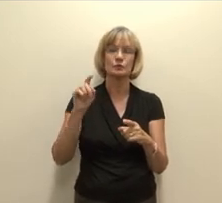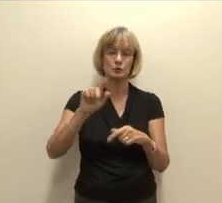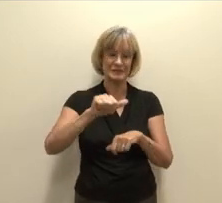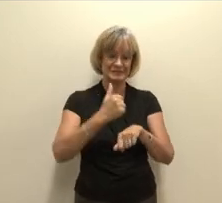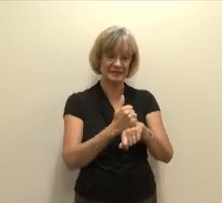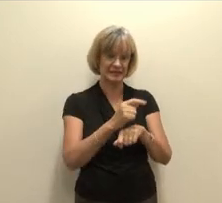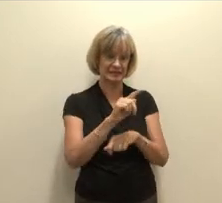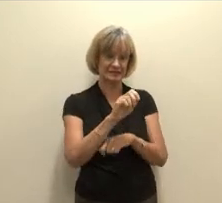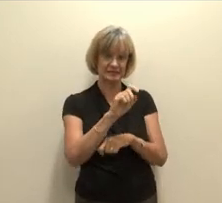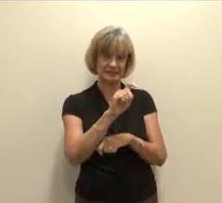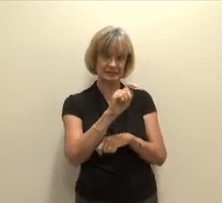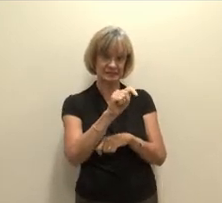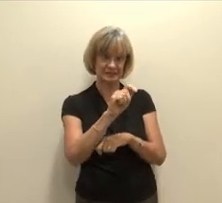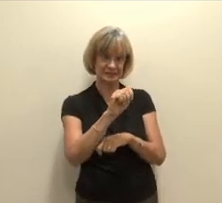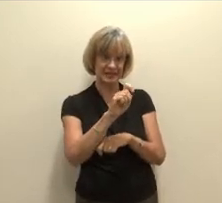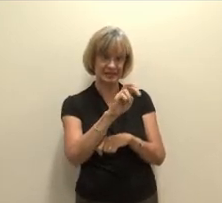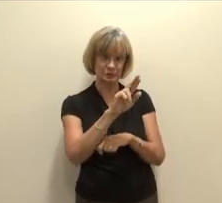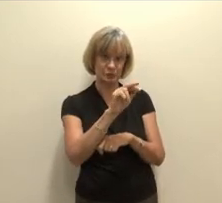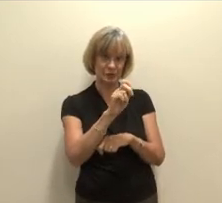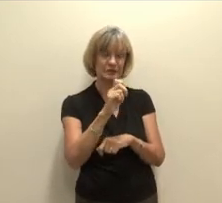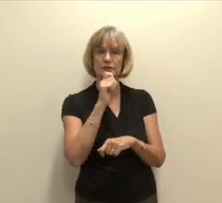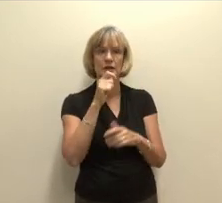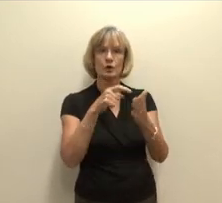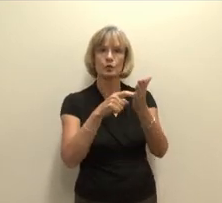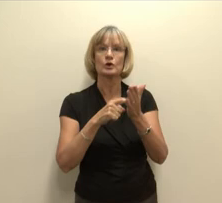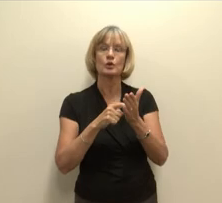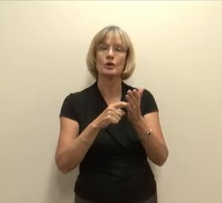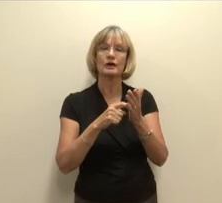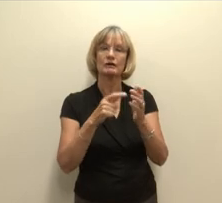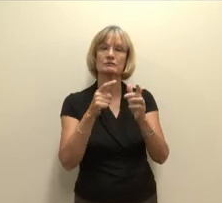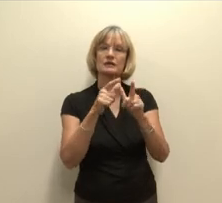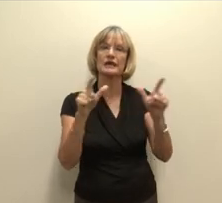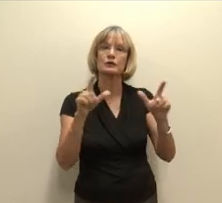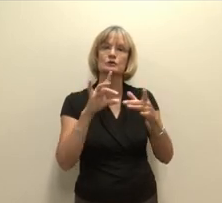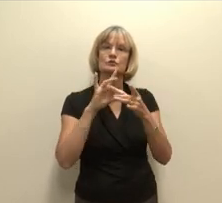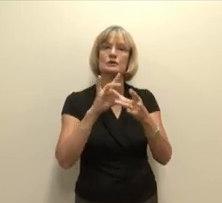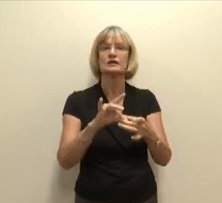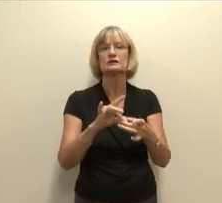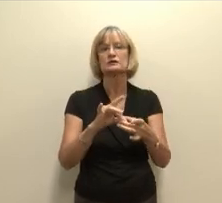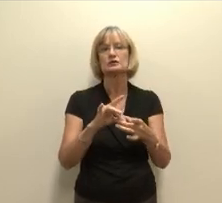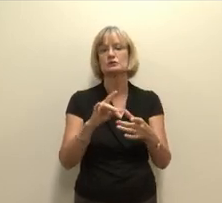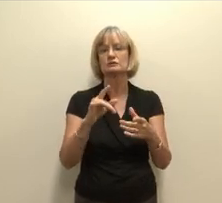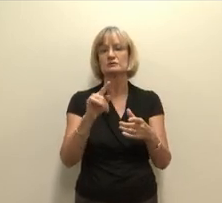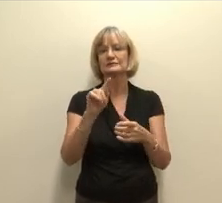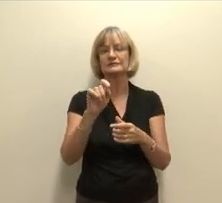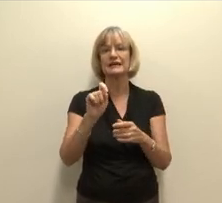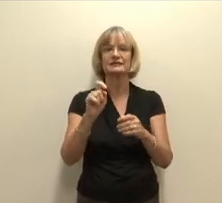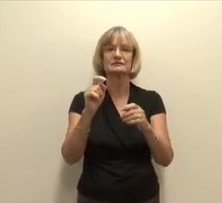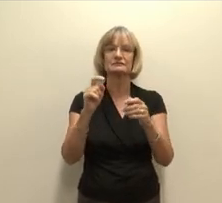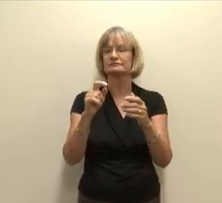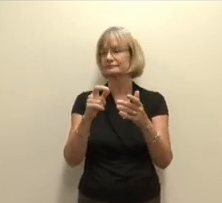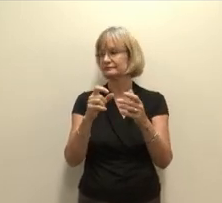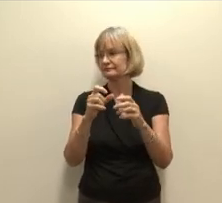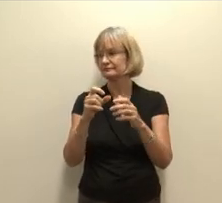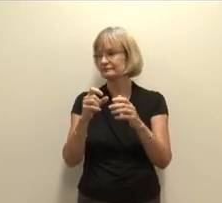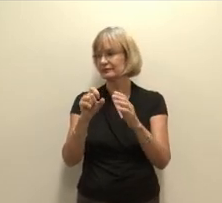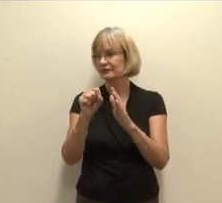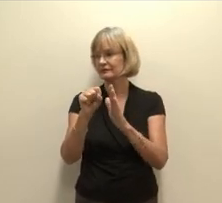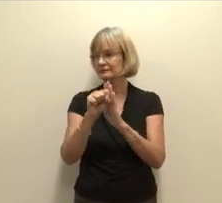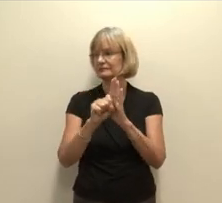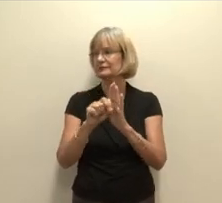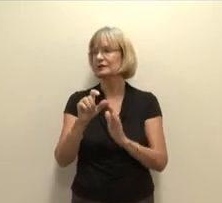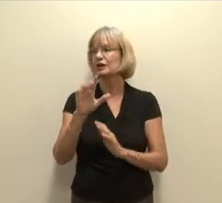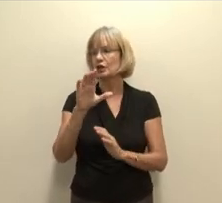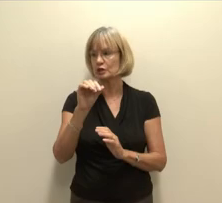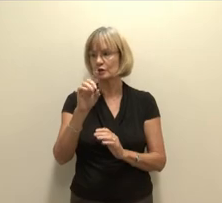the language about tax increase as stated in Code Section 26.05B of the Property Tax Code.